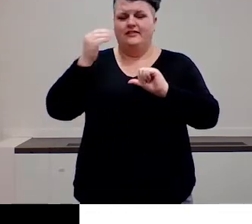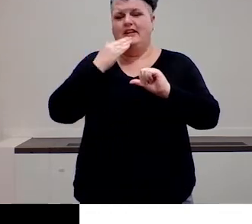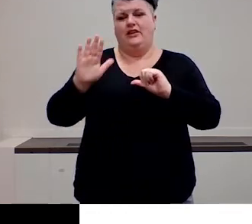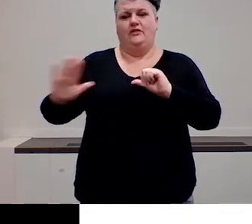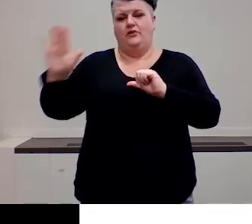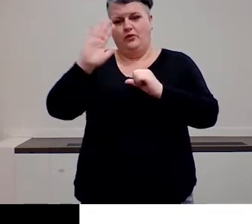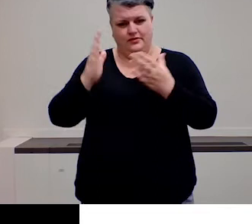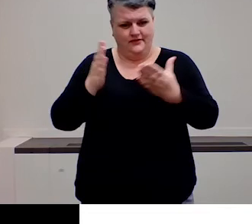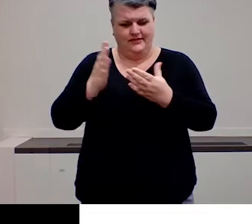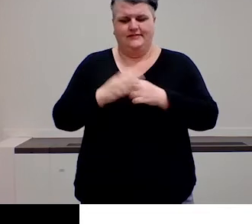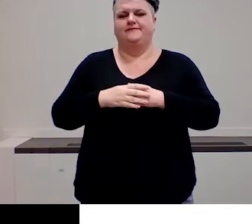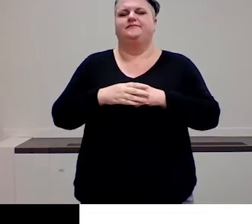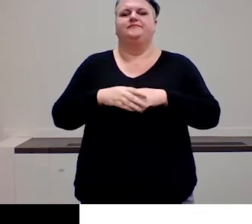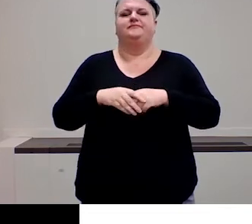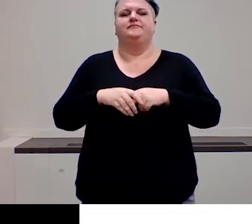the years of service.